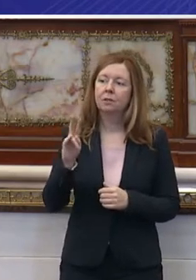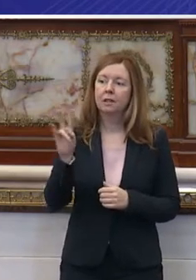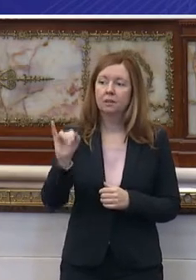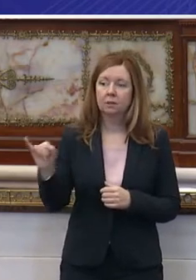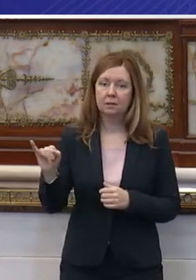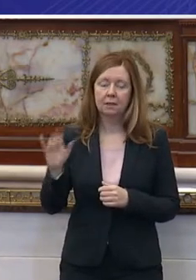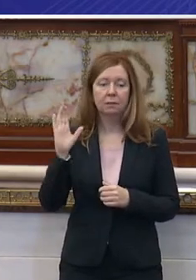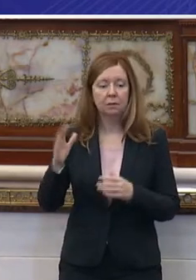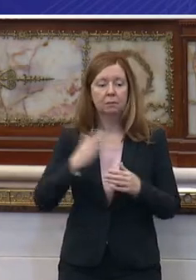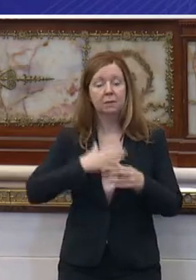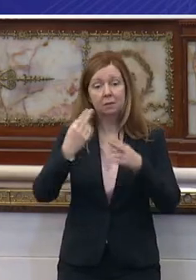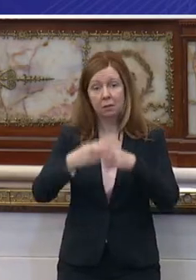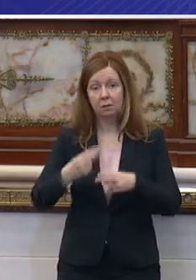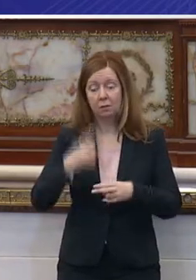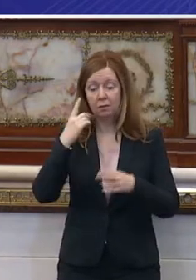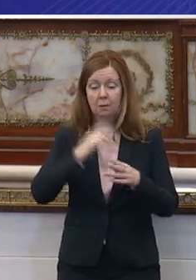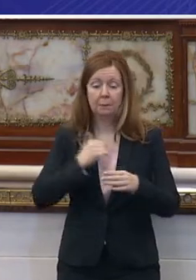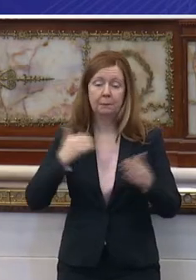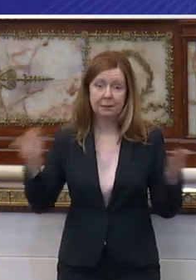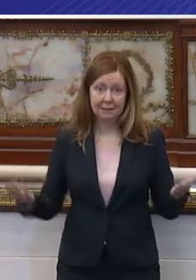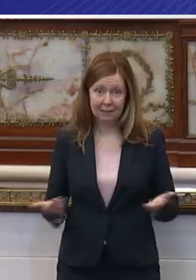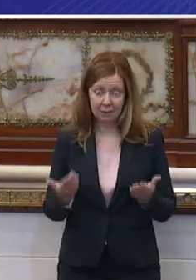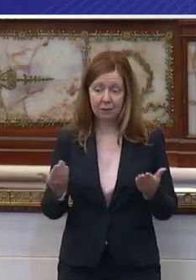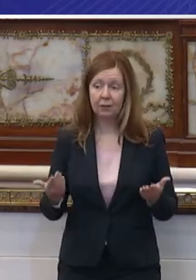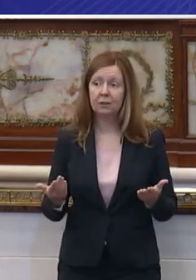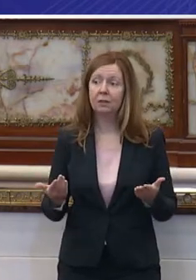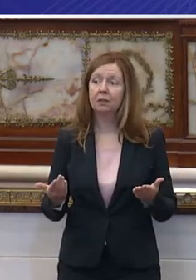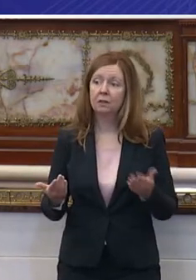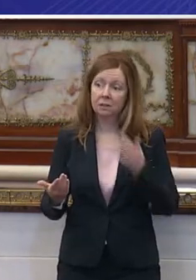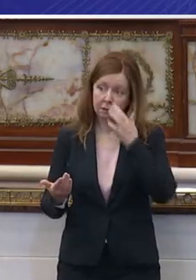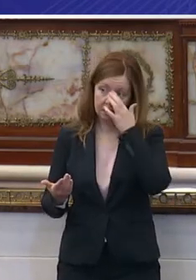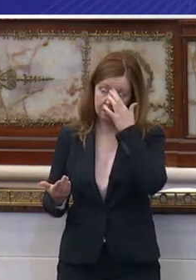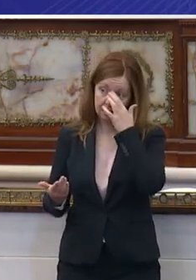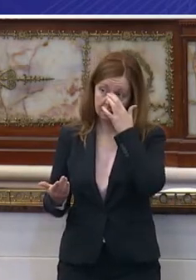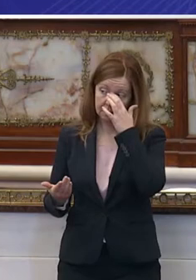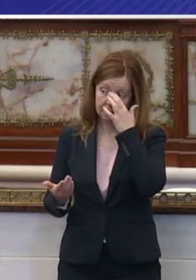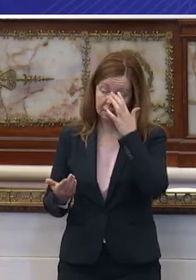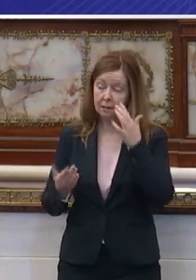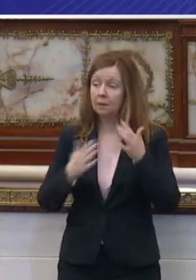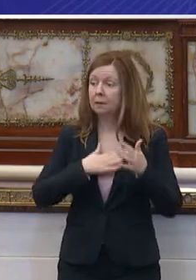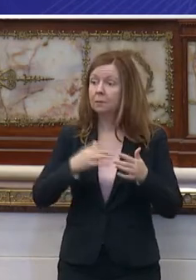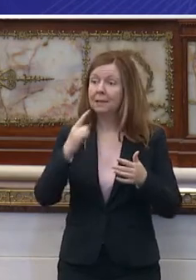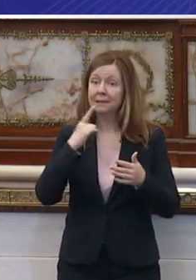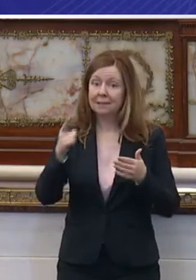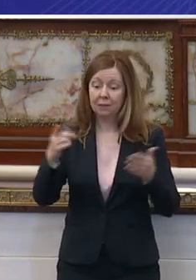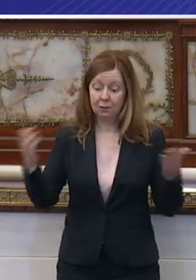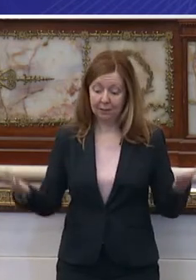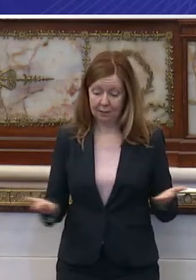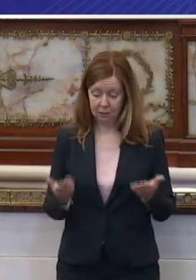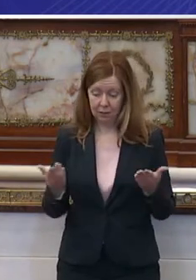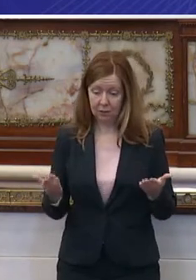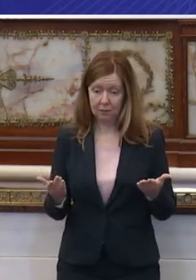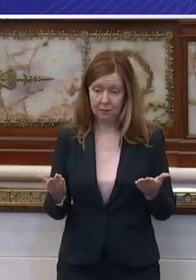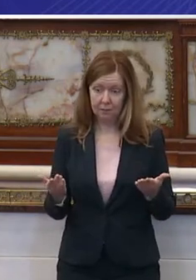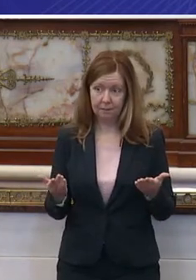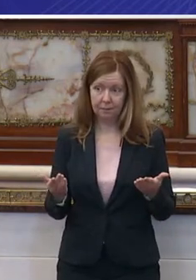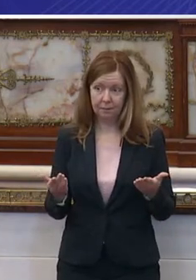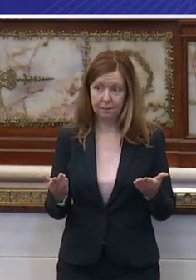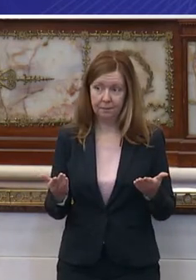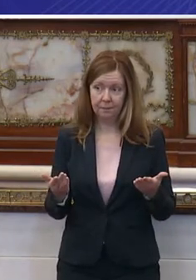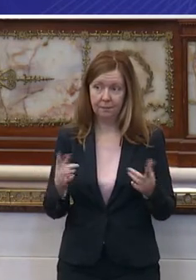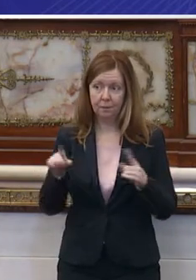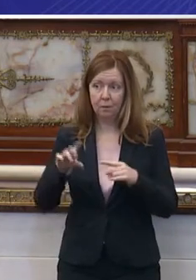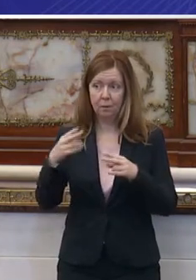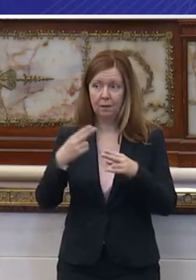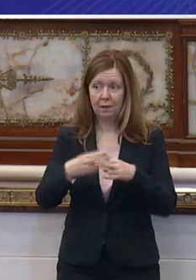please call the roll to take attendance? Members that are in attendance, will you please indicate that you are present when